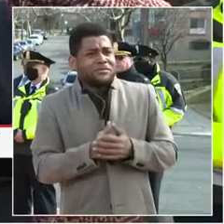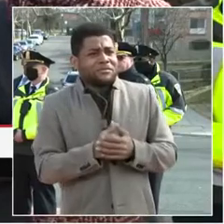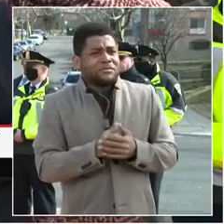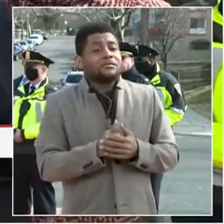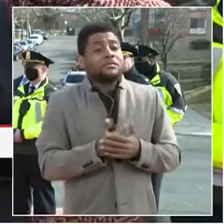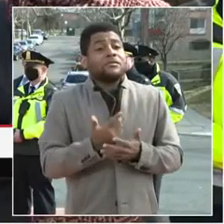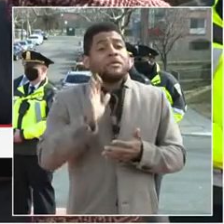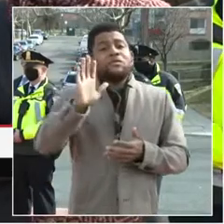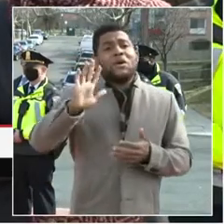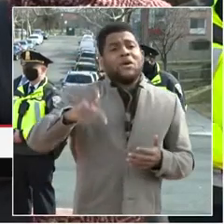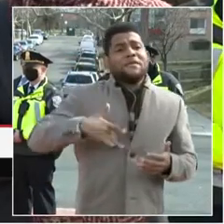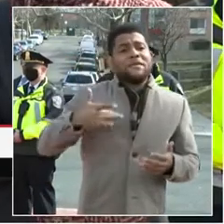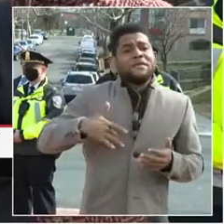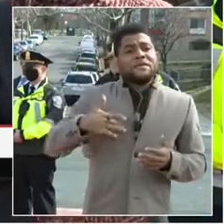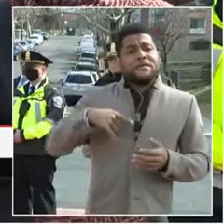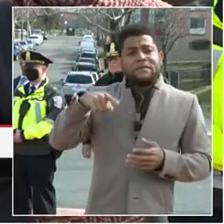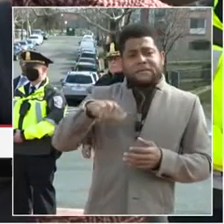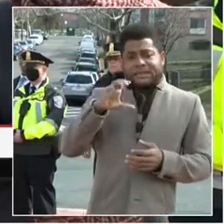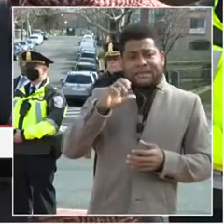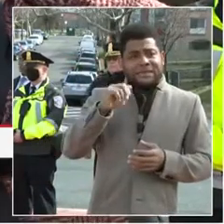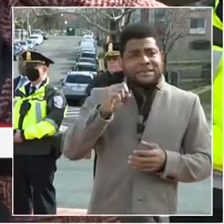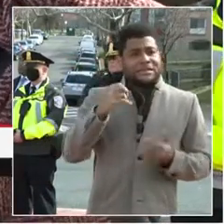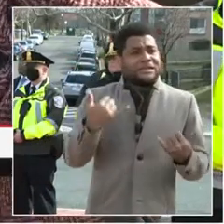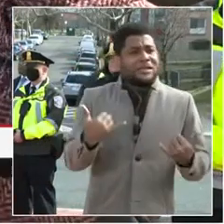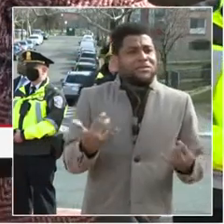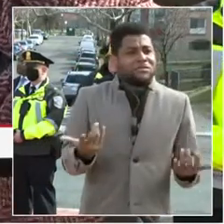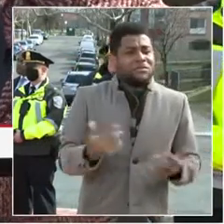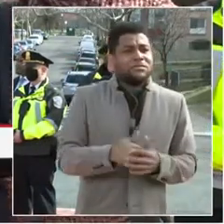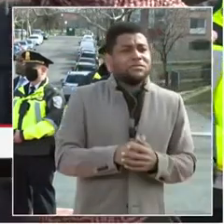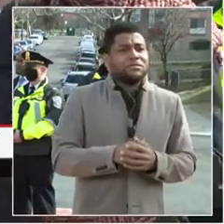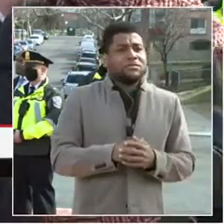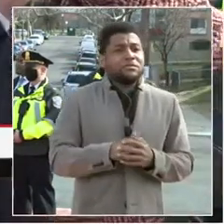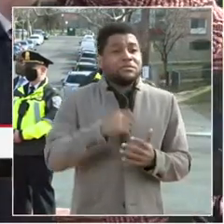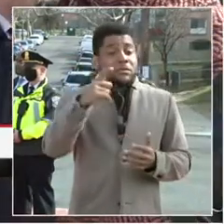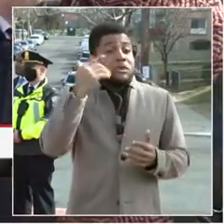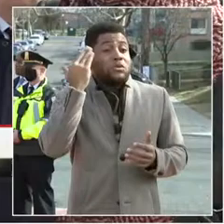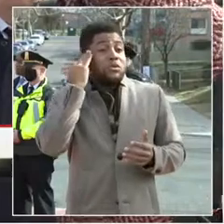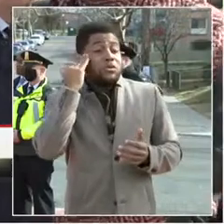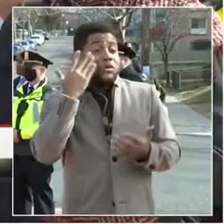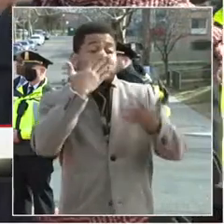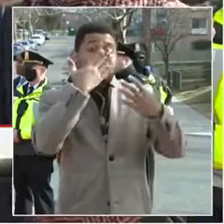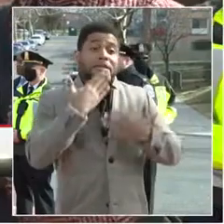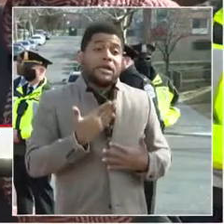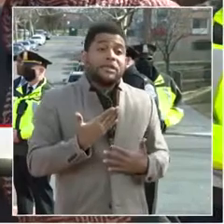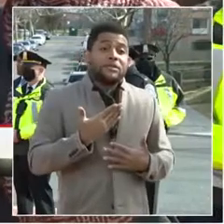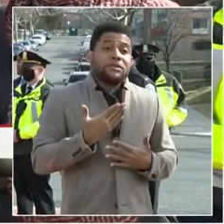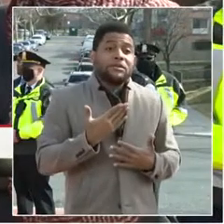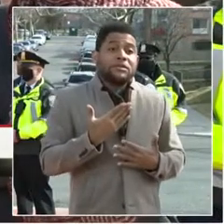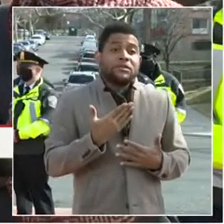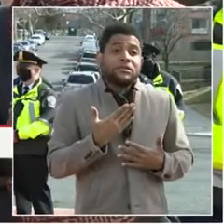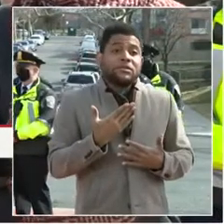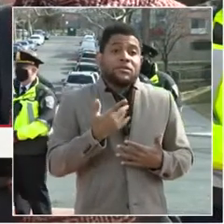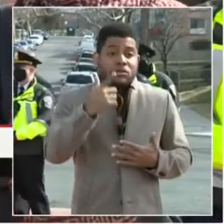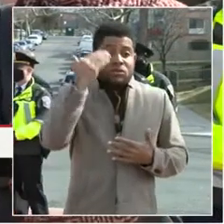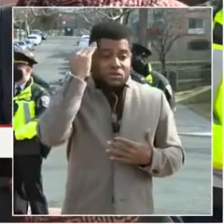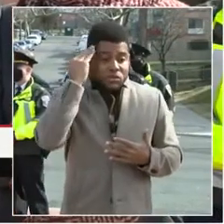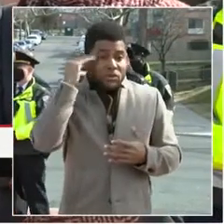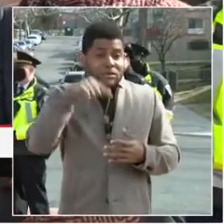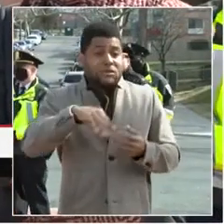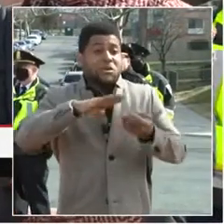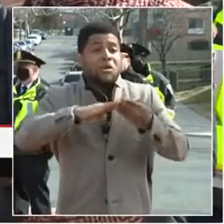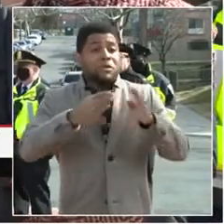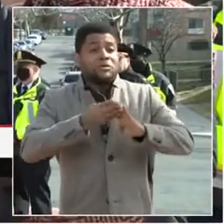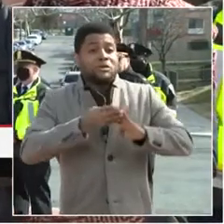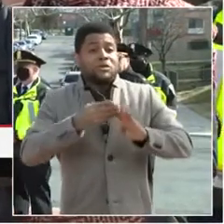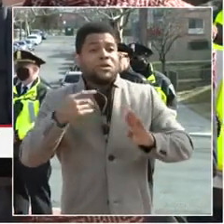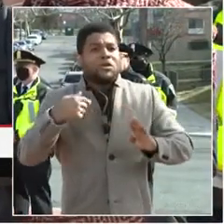just how this case stands. Well, it's sad, Sam. I think, when our entire city heard about this, I mean, people were